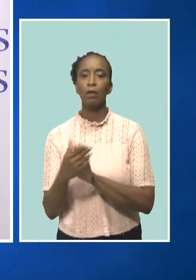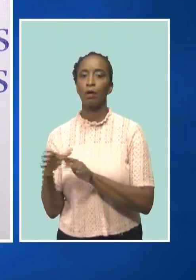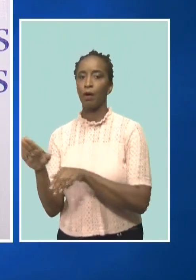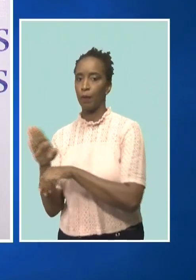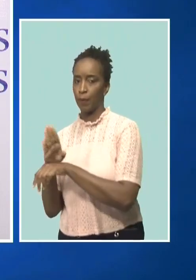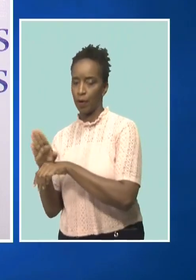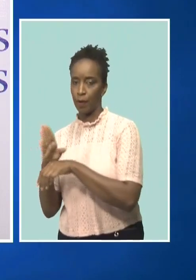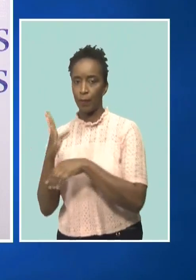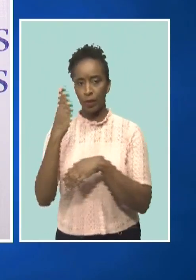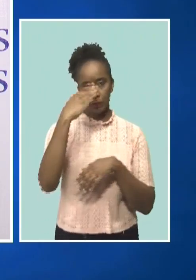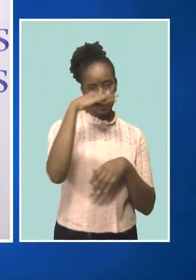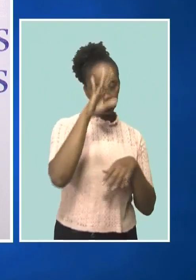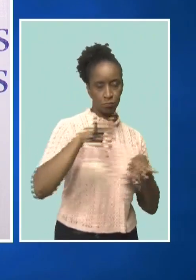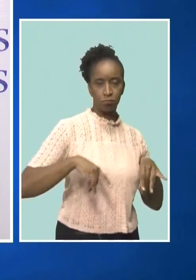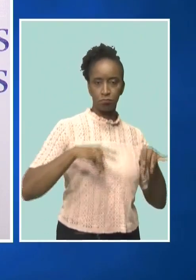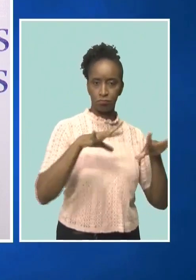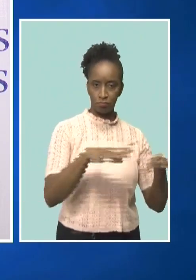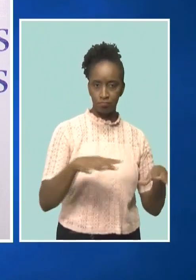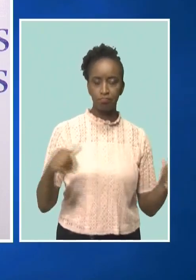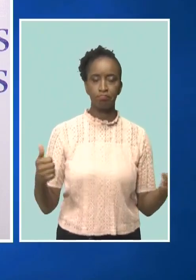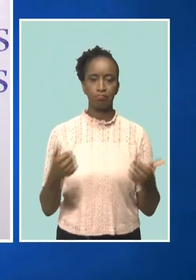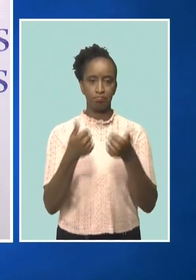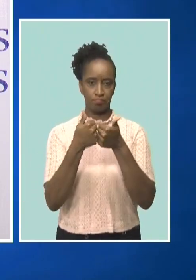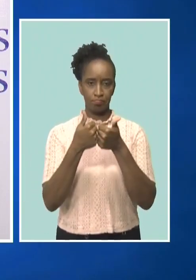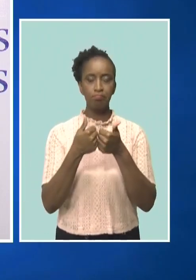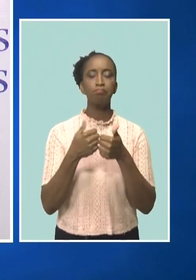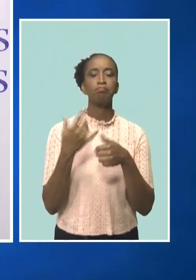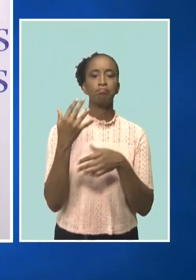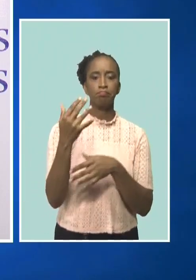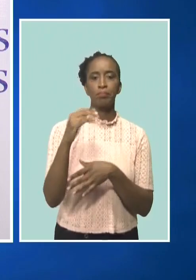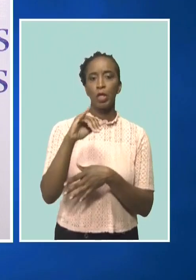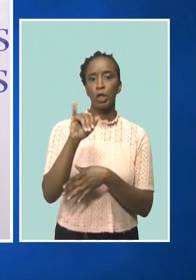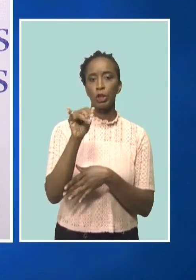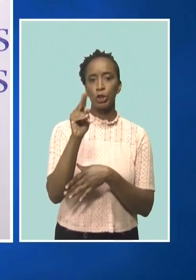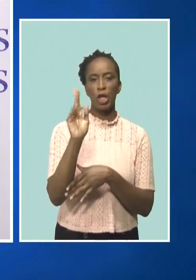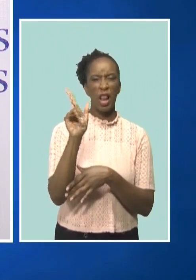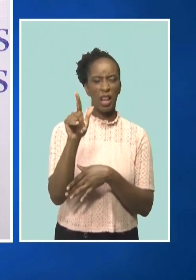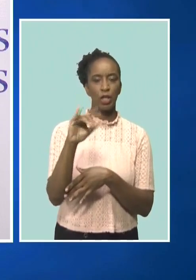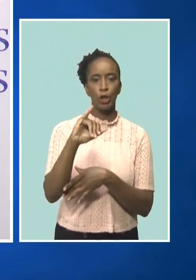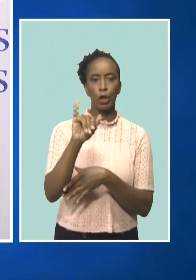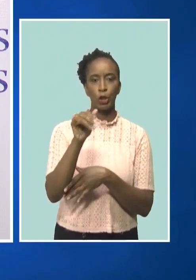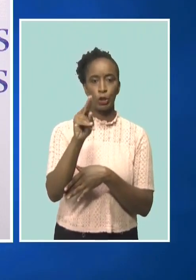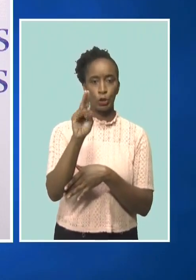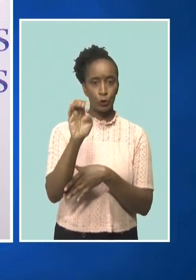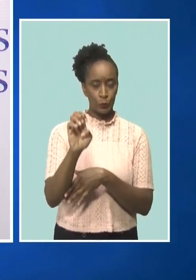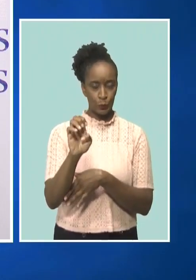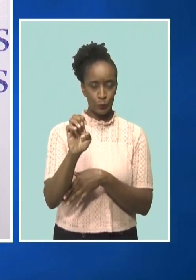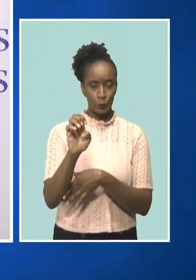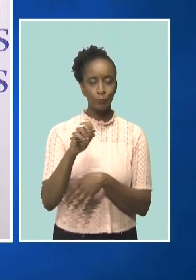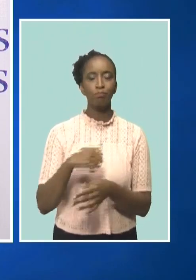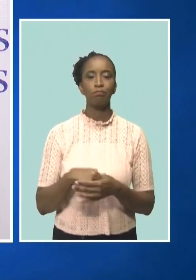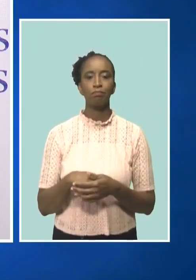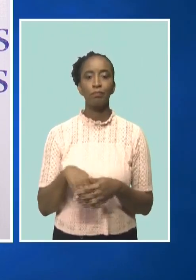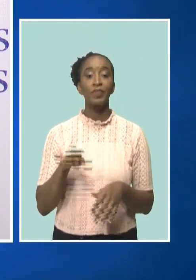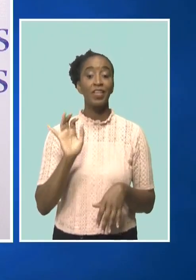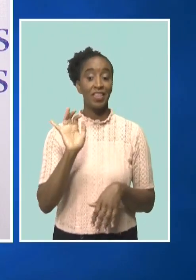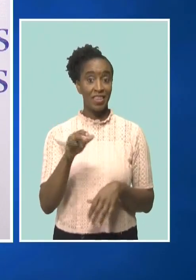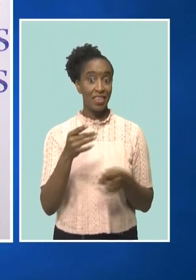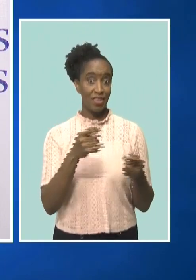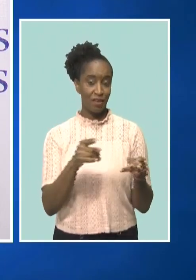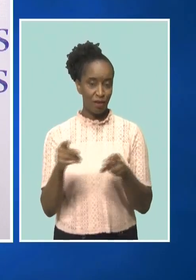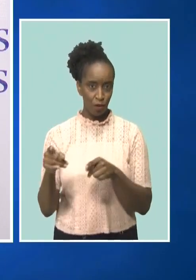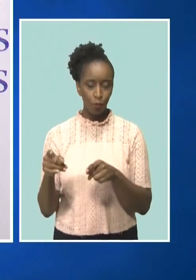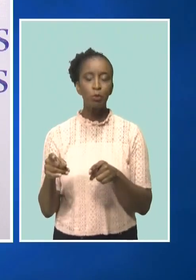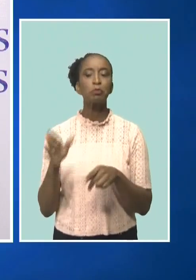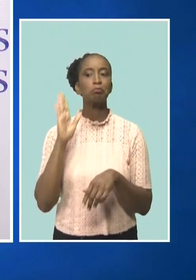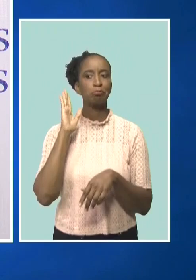Oval from June 25th to 29th, 2025. This event is expected to provide a strong boost for our members